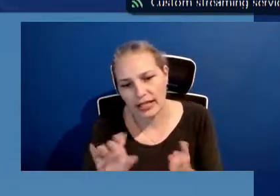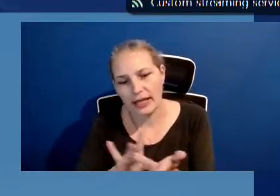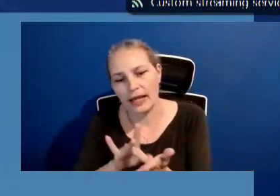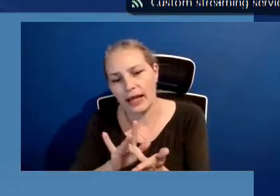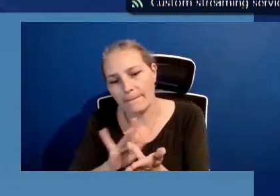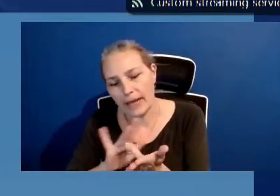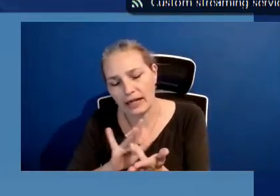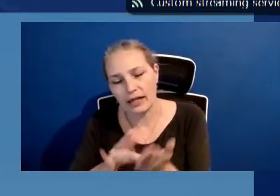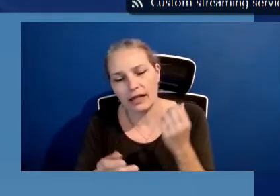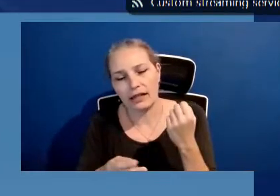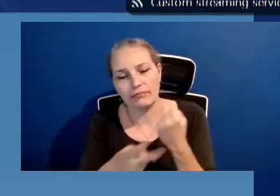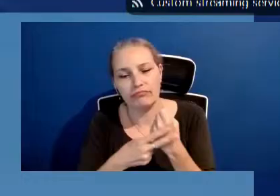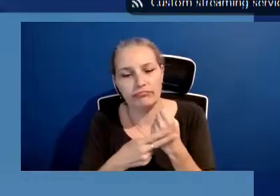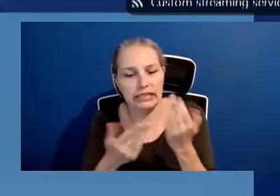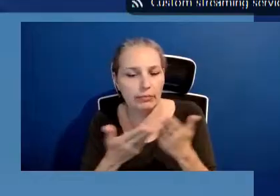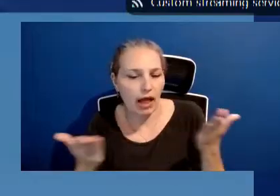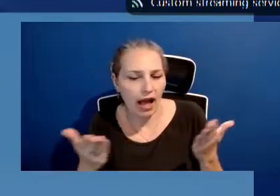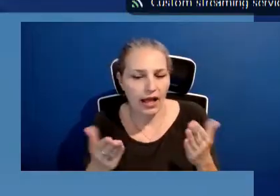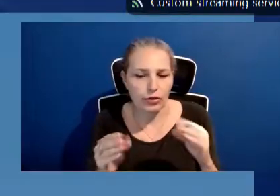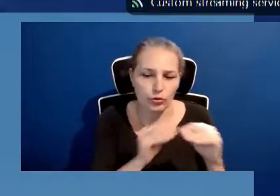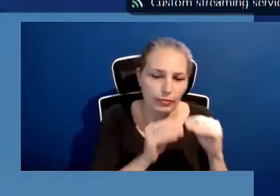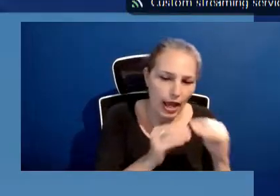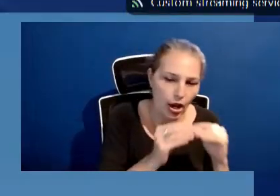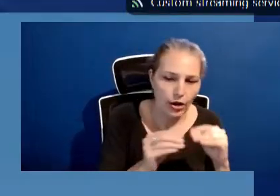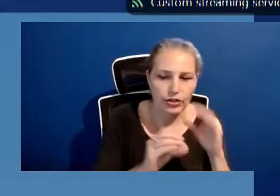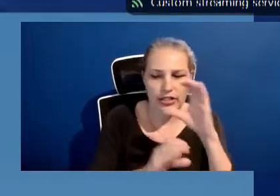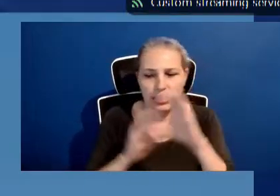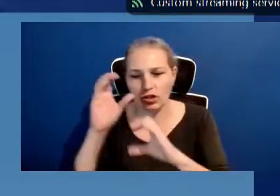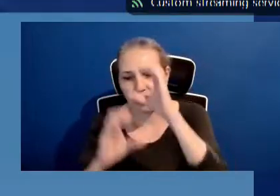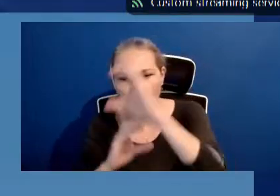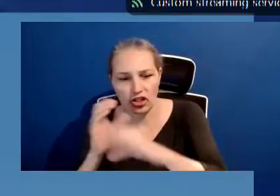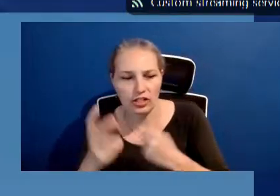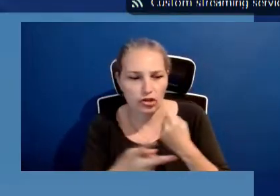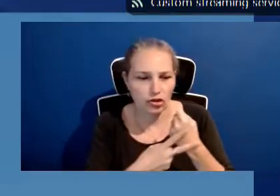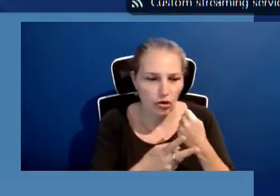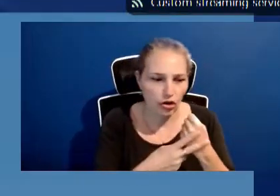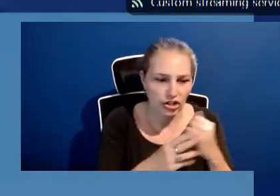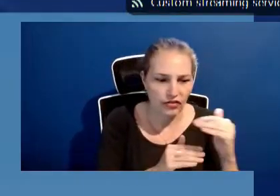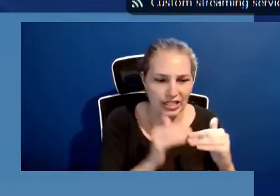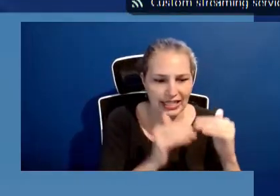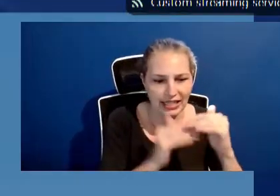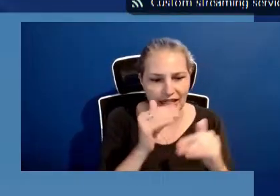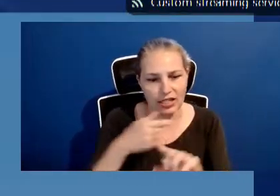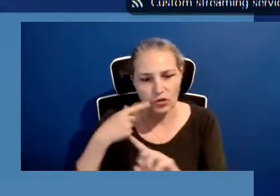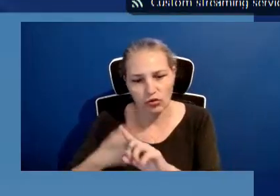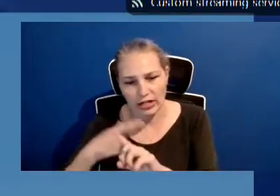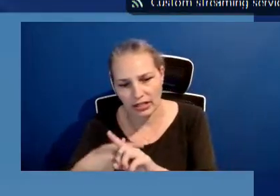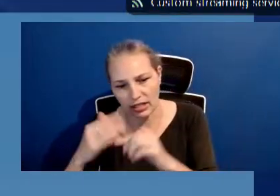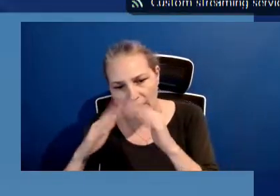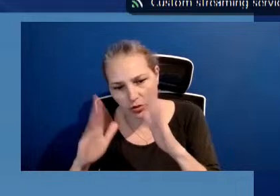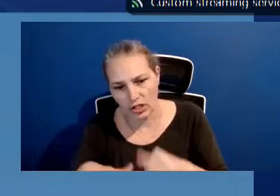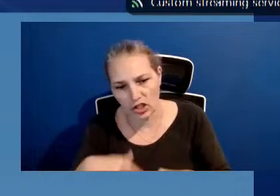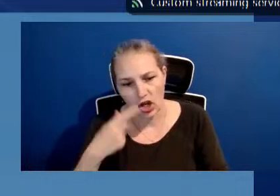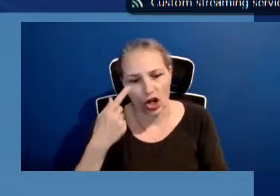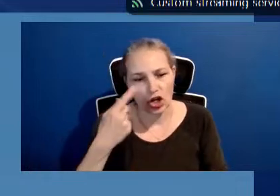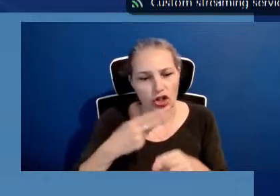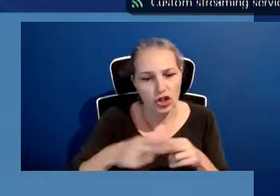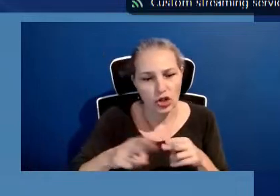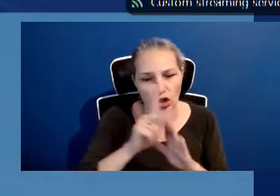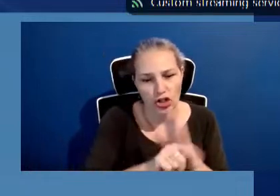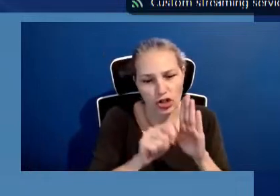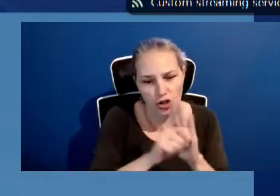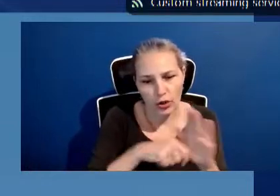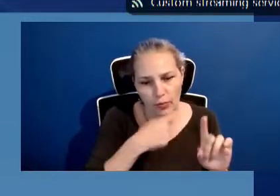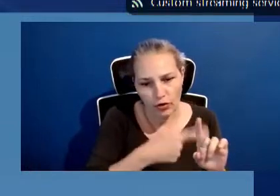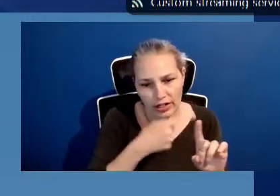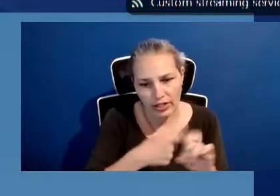short-term rentals, hotels, motels, animal boarding facilities, and other lodging. Now, failure to comply with California's price gouging laws